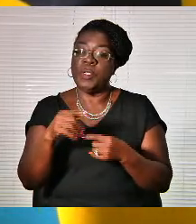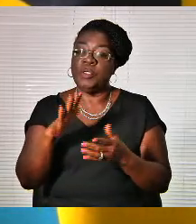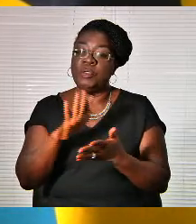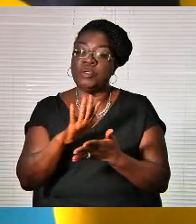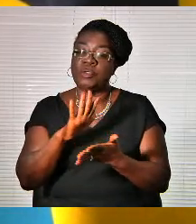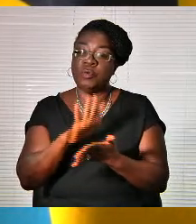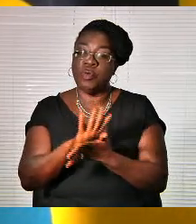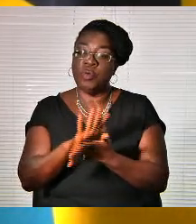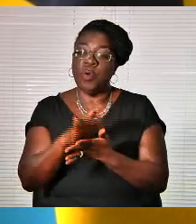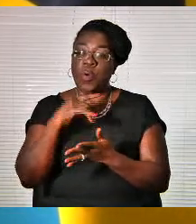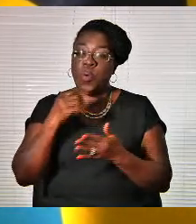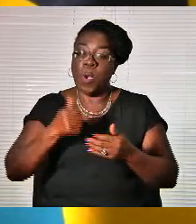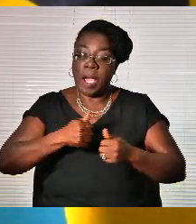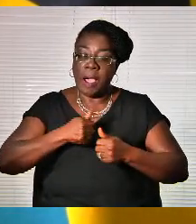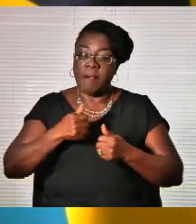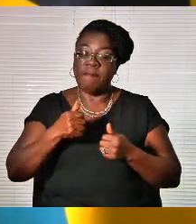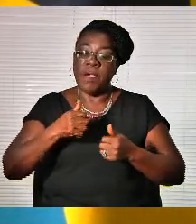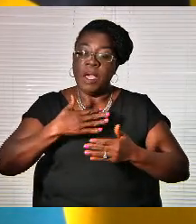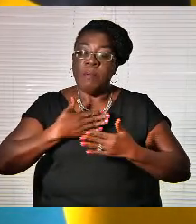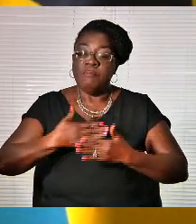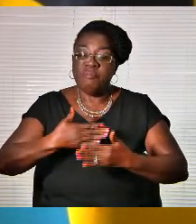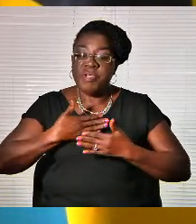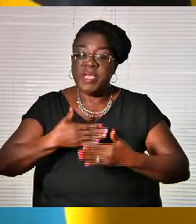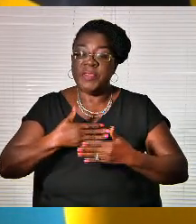asthmatic as they return to the classroom setting?